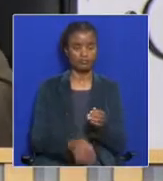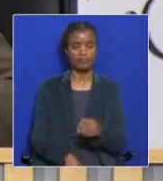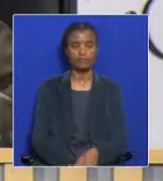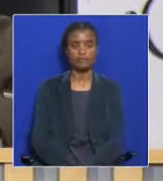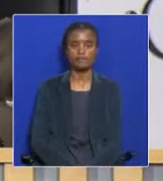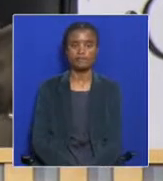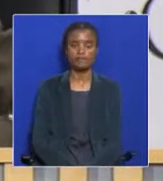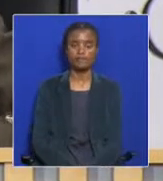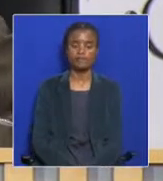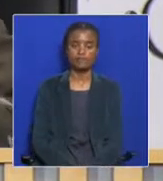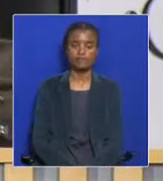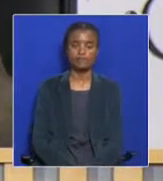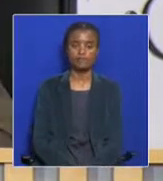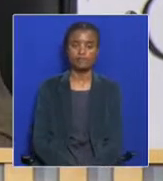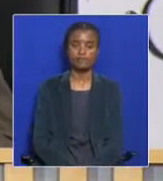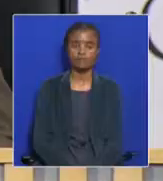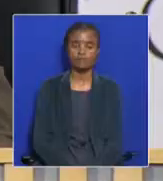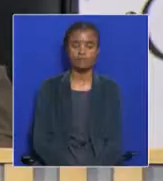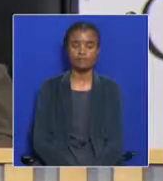Okay.